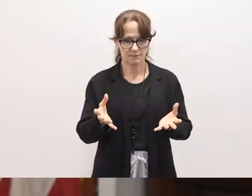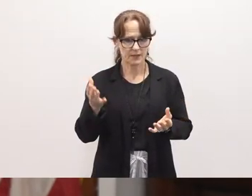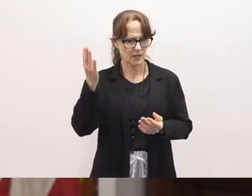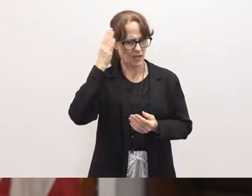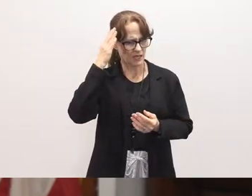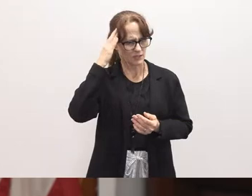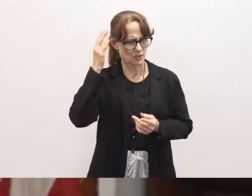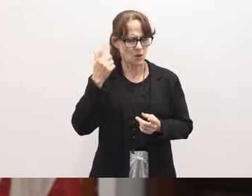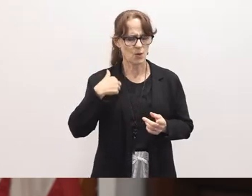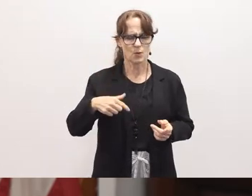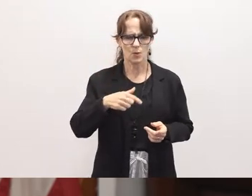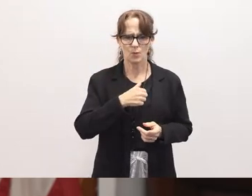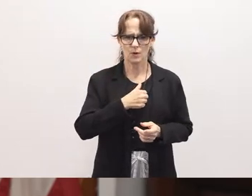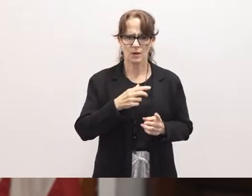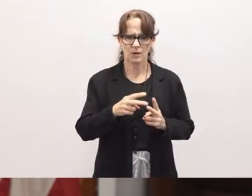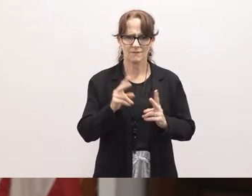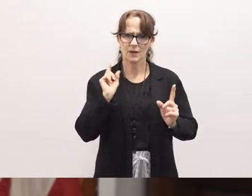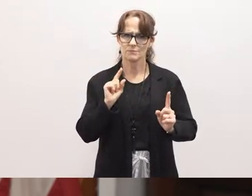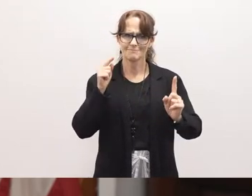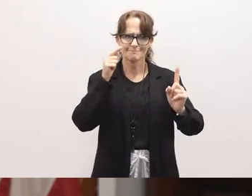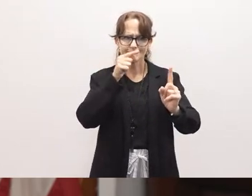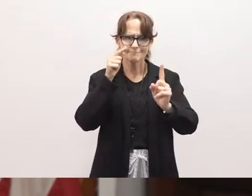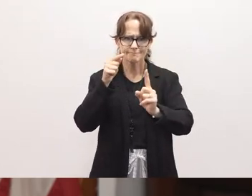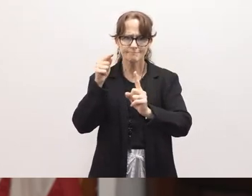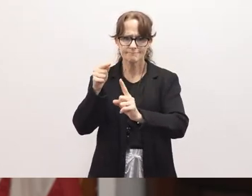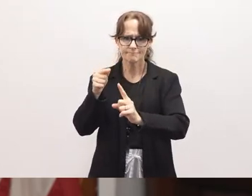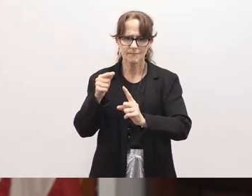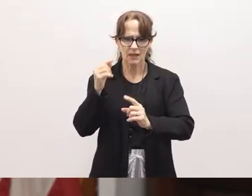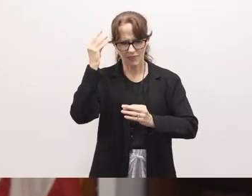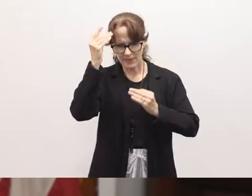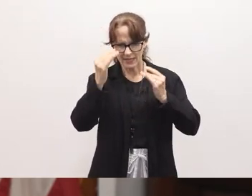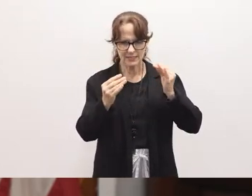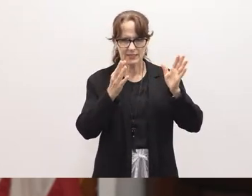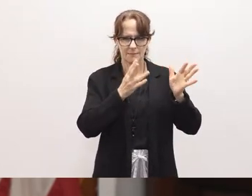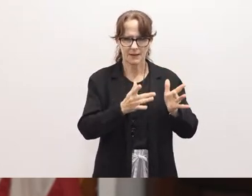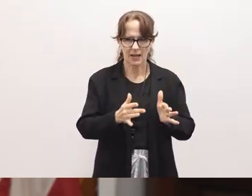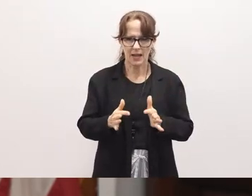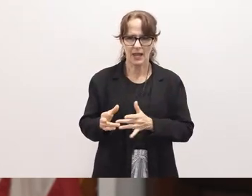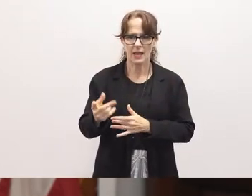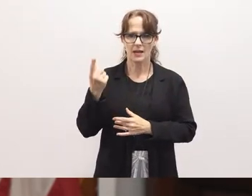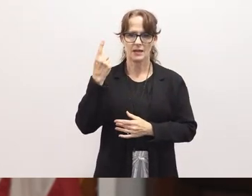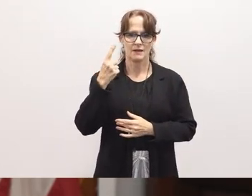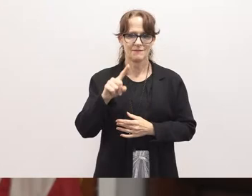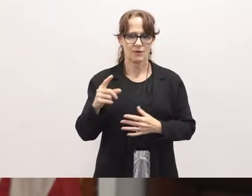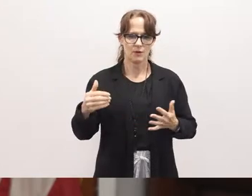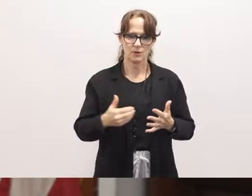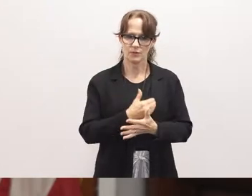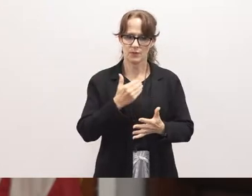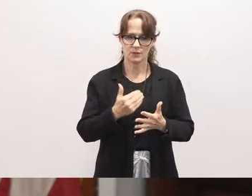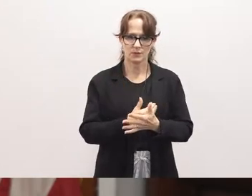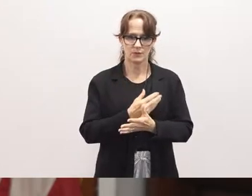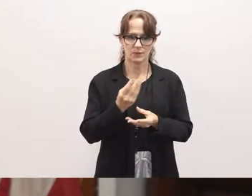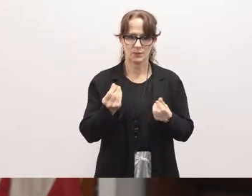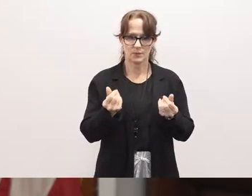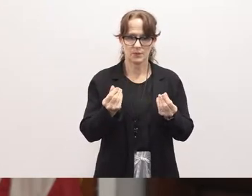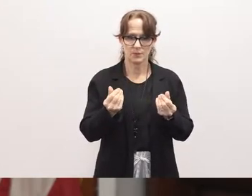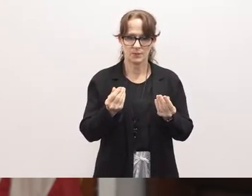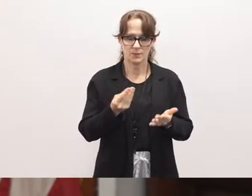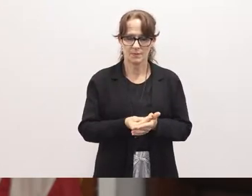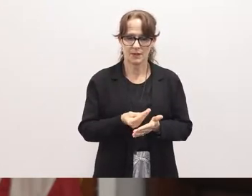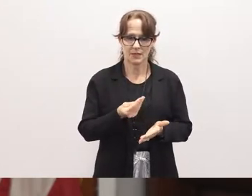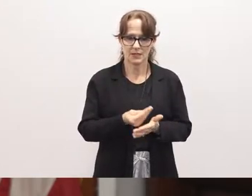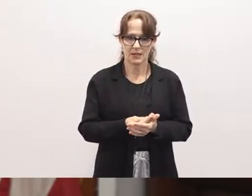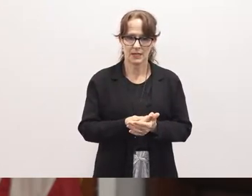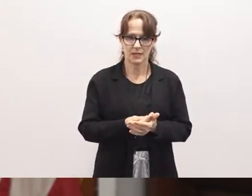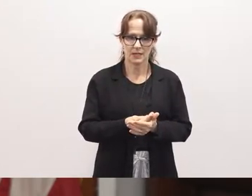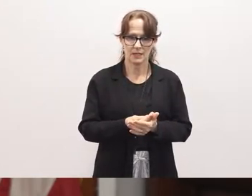know we were being very intentional and methodical in planning for this new pot of money. I think it